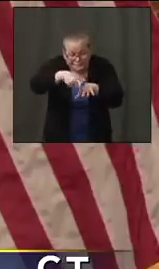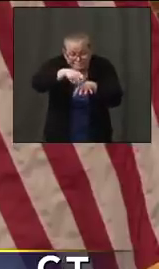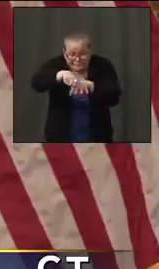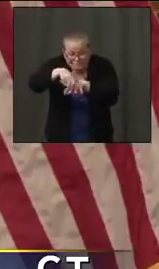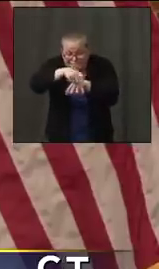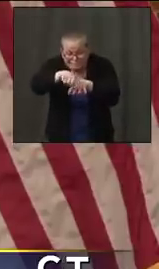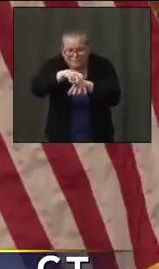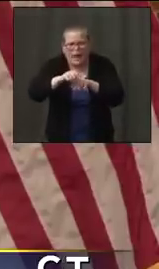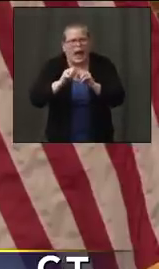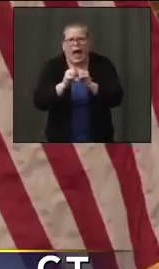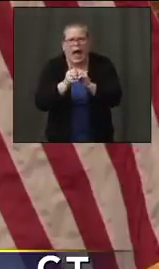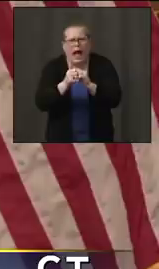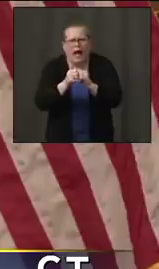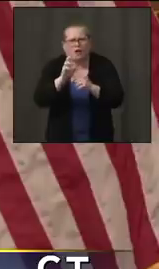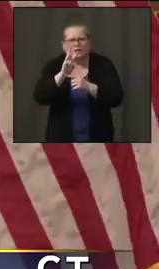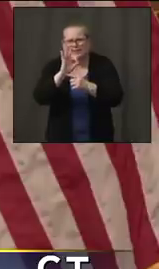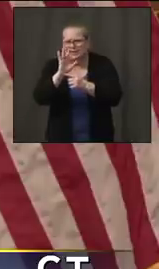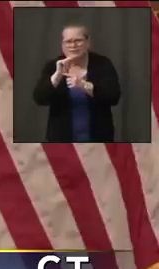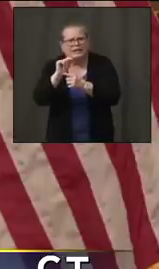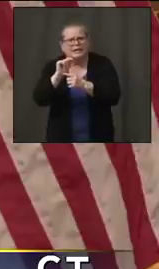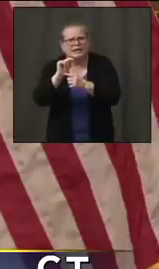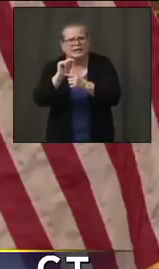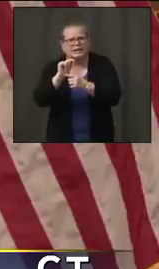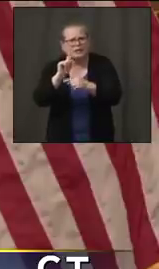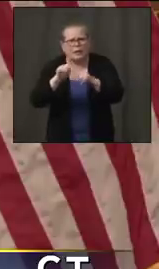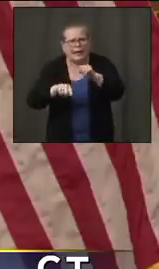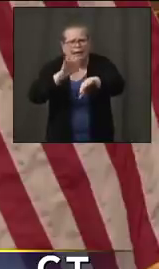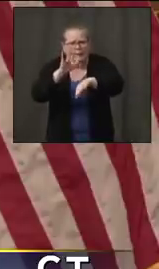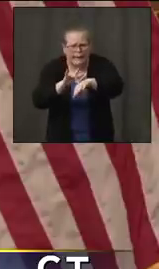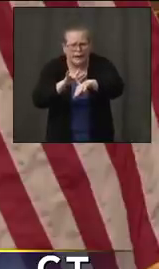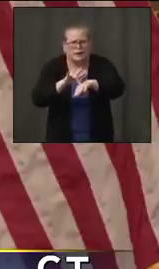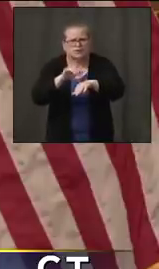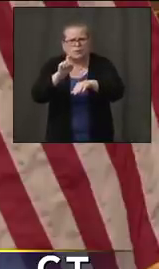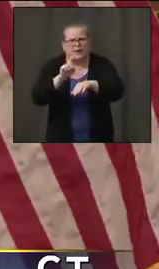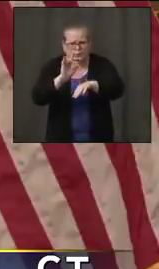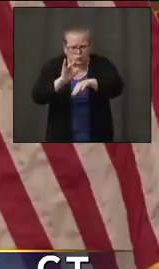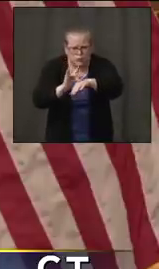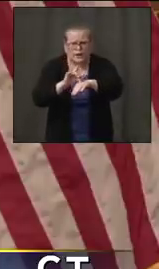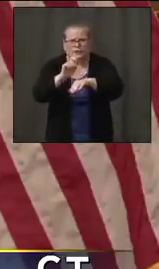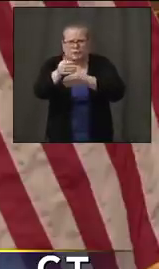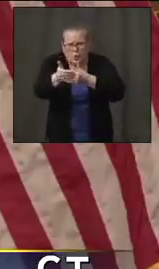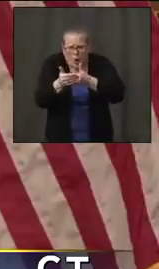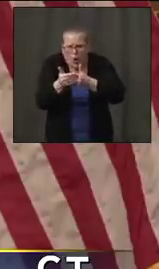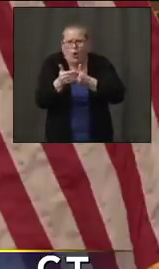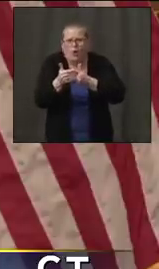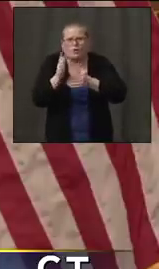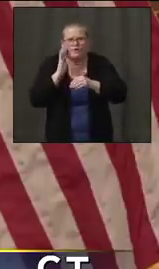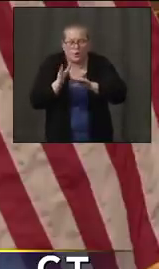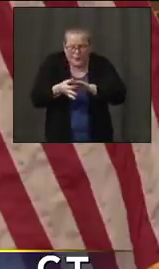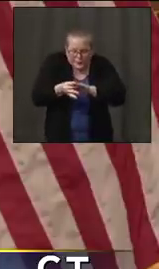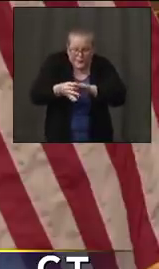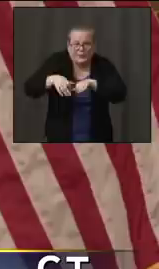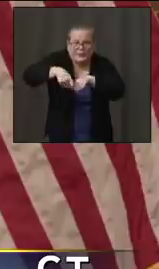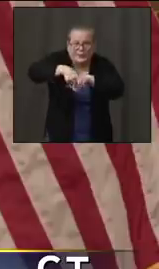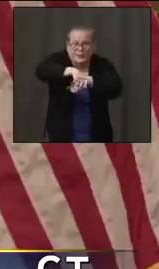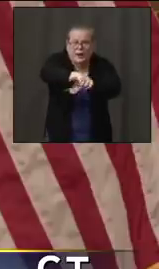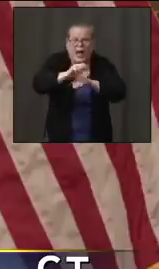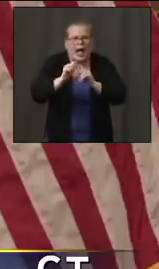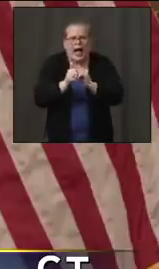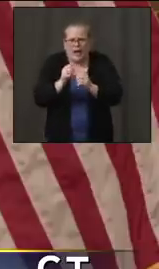personal contact where you're touching the client's hand? How would it be possible to maintain the